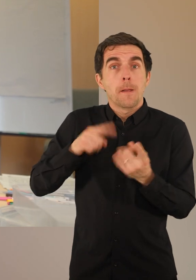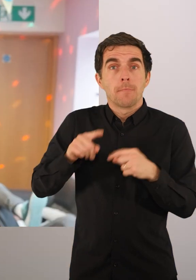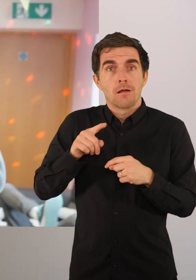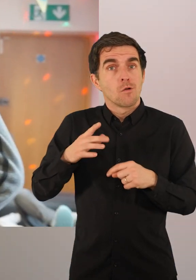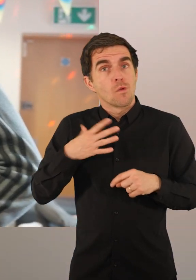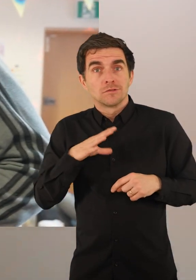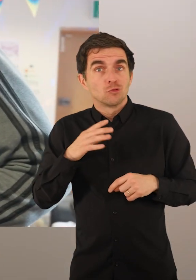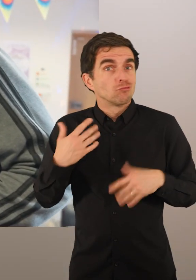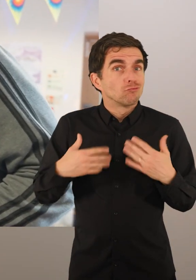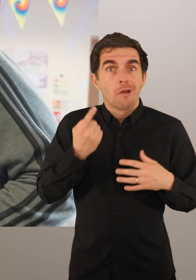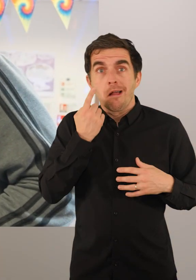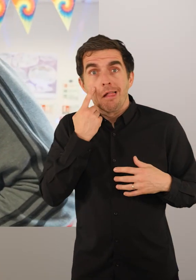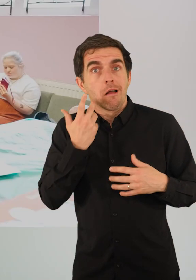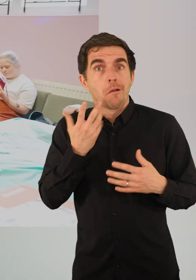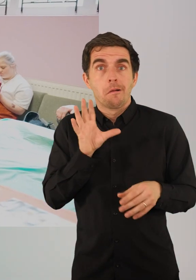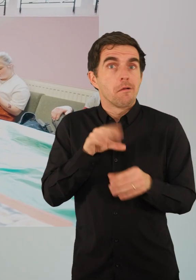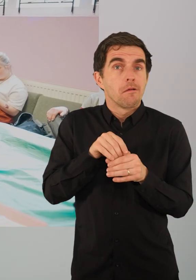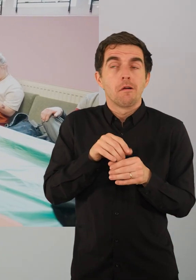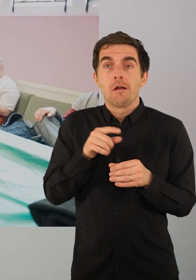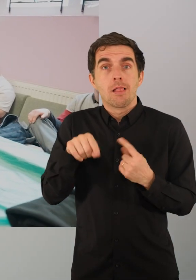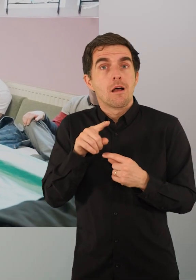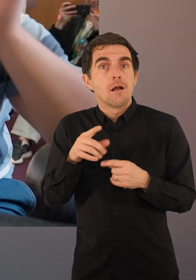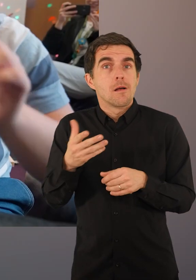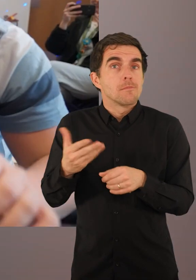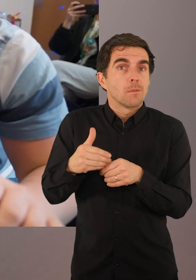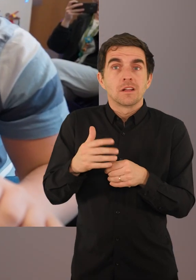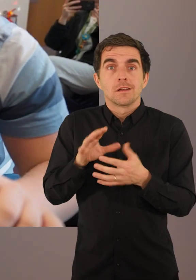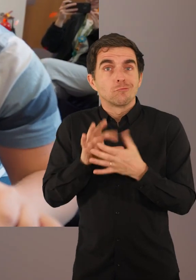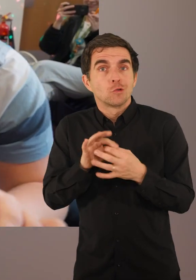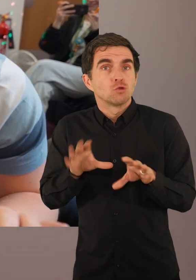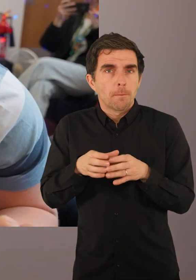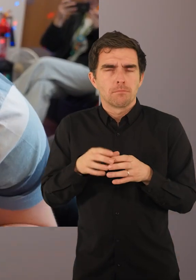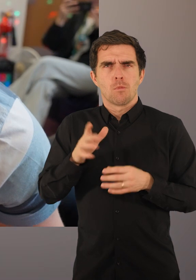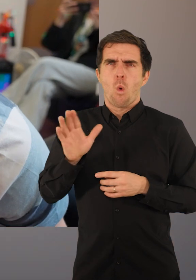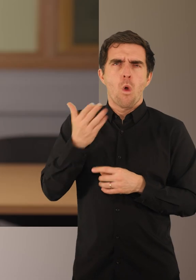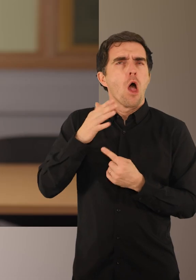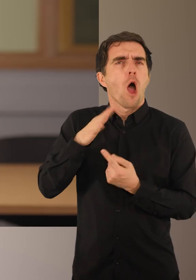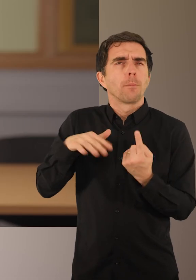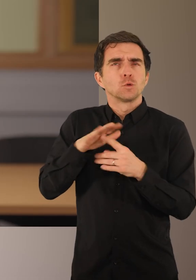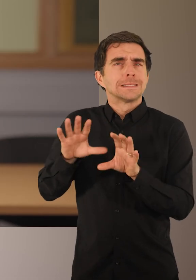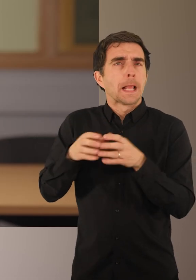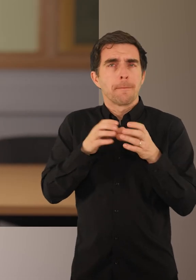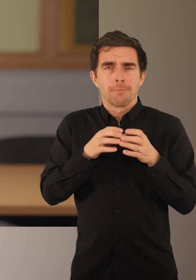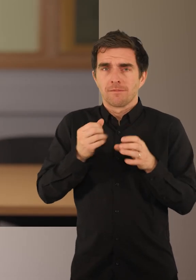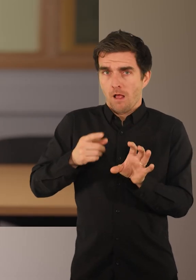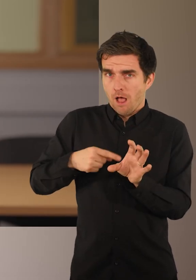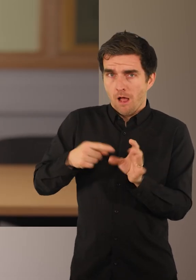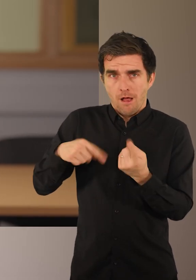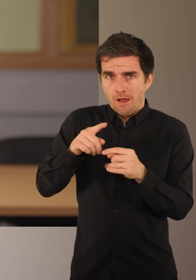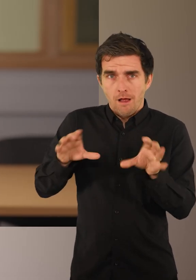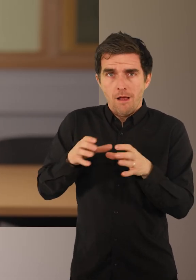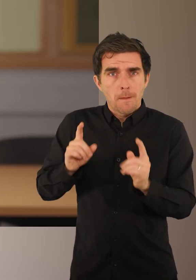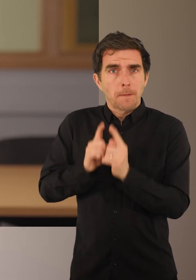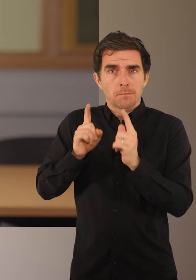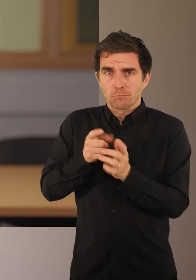Some young people might want to come along and join one of their participation and engagement groups. All the community teams have these, and